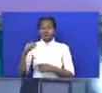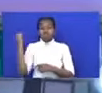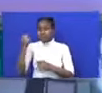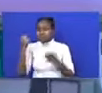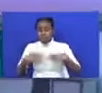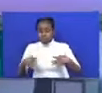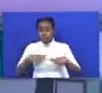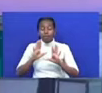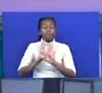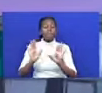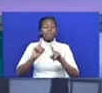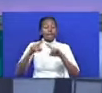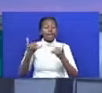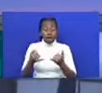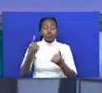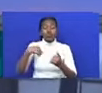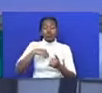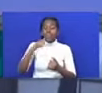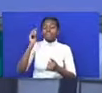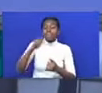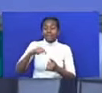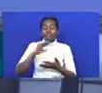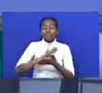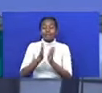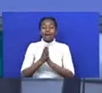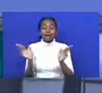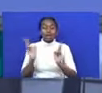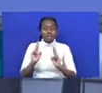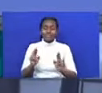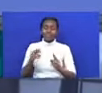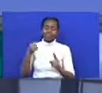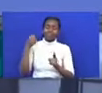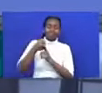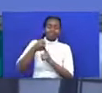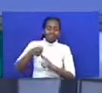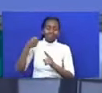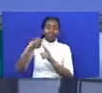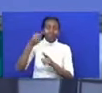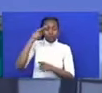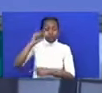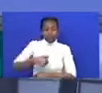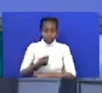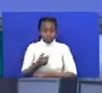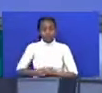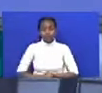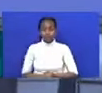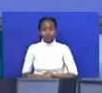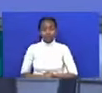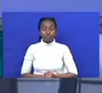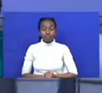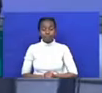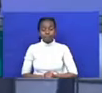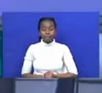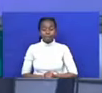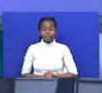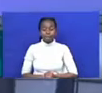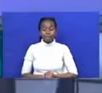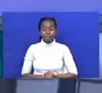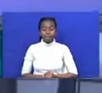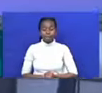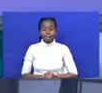we are unable to do the things we need to do. The welfare of the people given to us